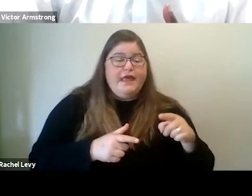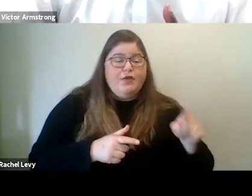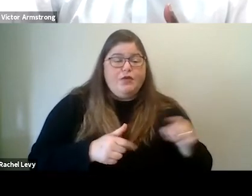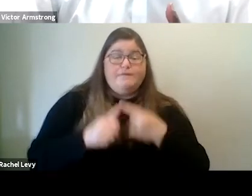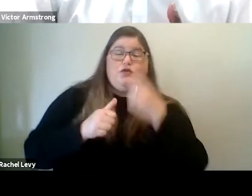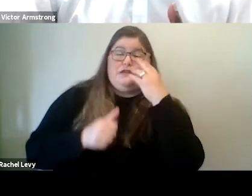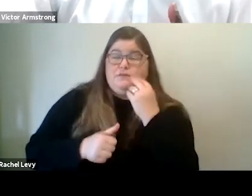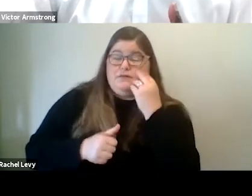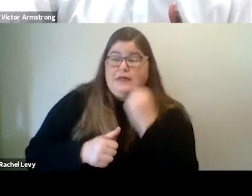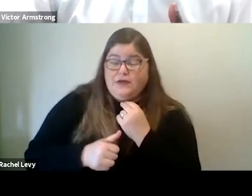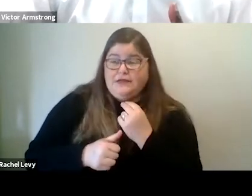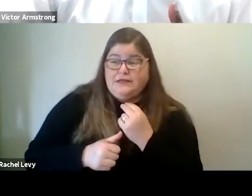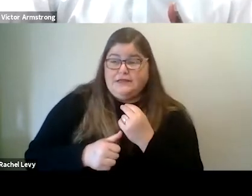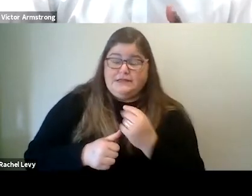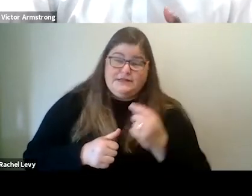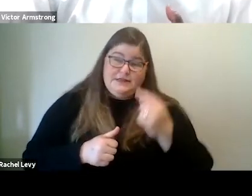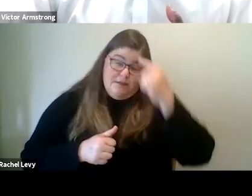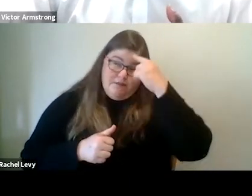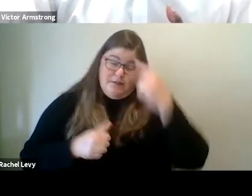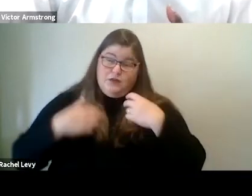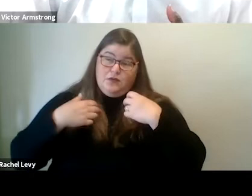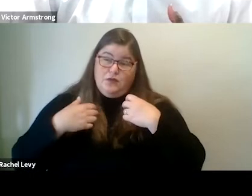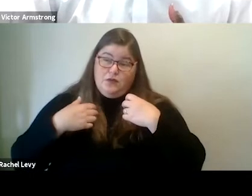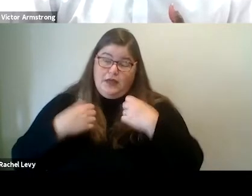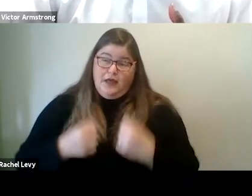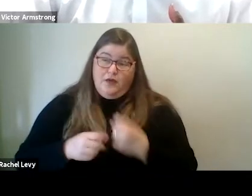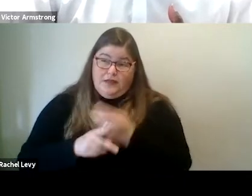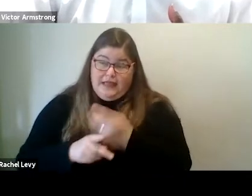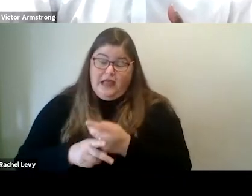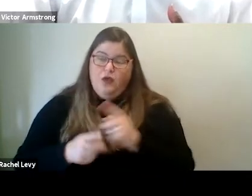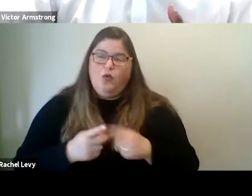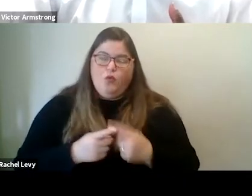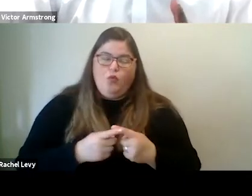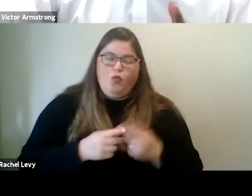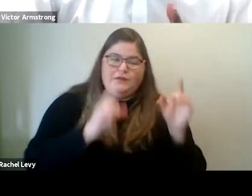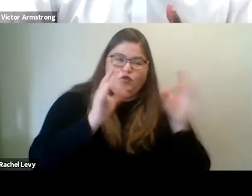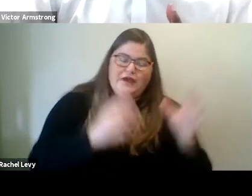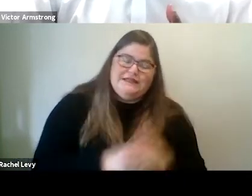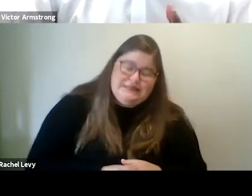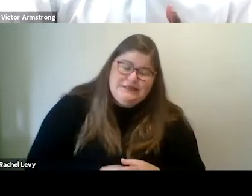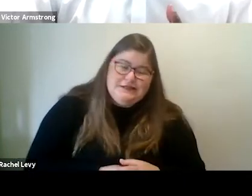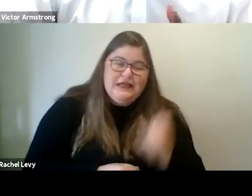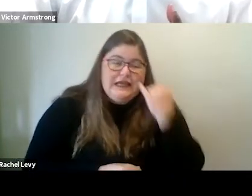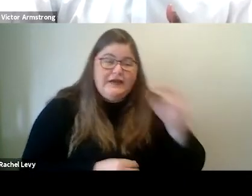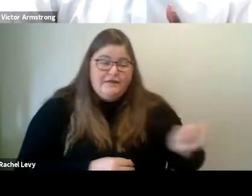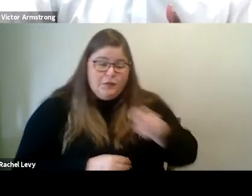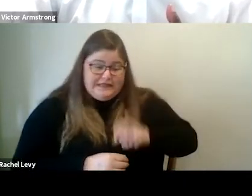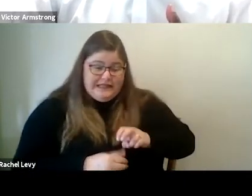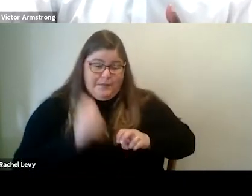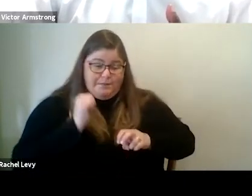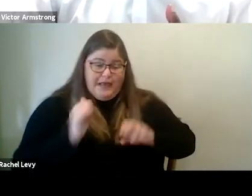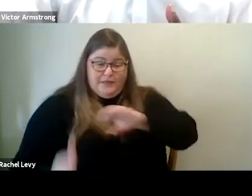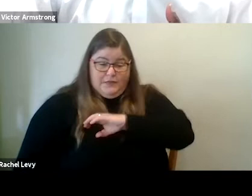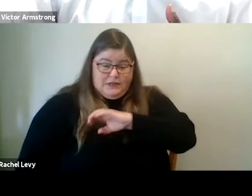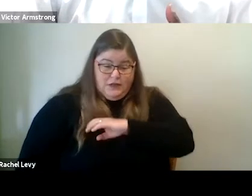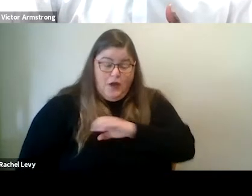crisis. And arriving at the behavioral health system in the back of a police car or in an acute care ED is not conducive